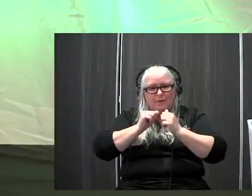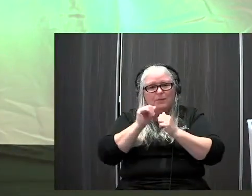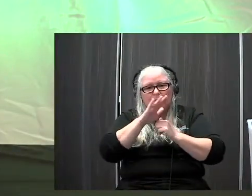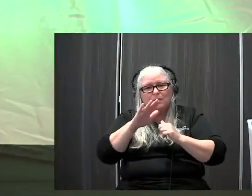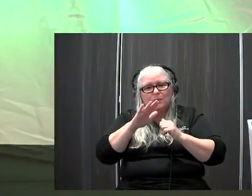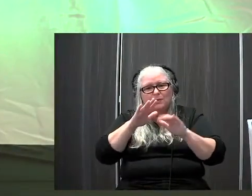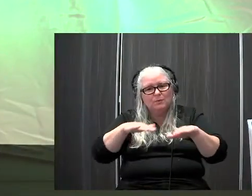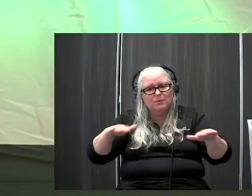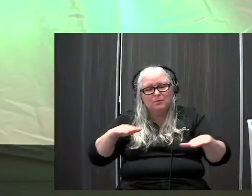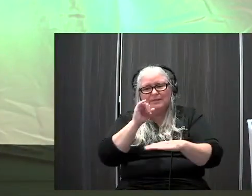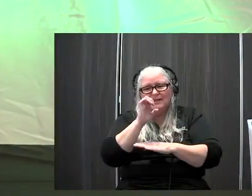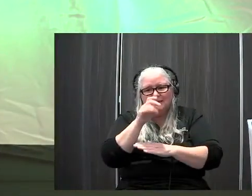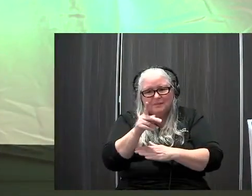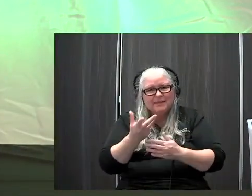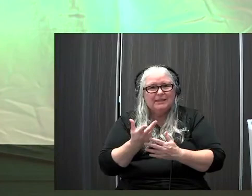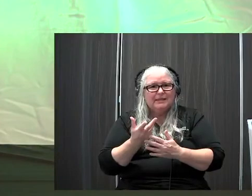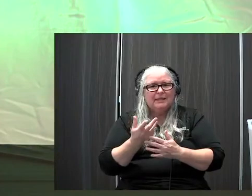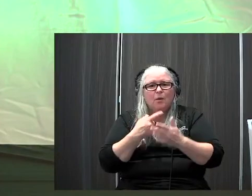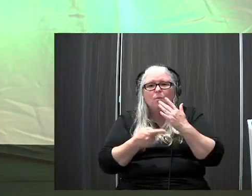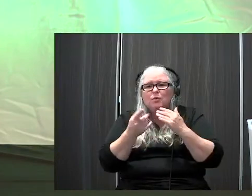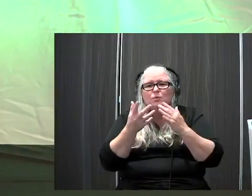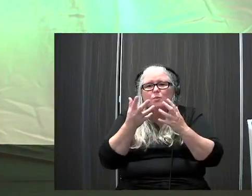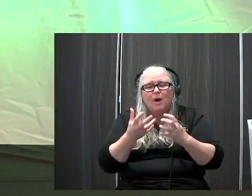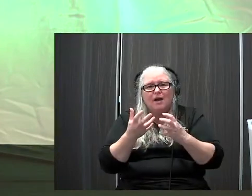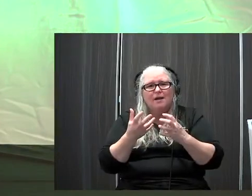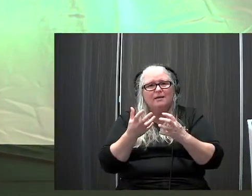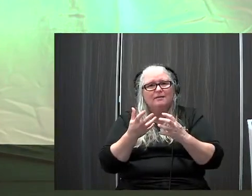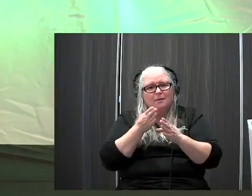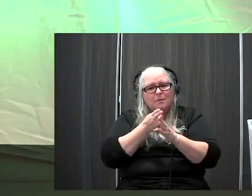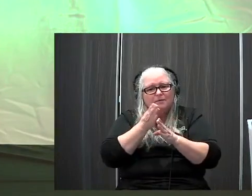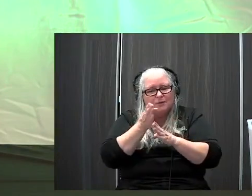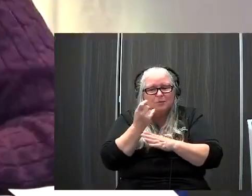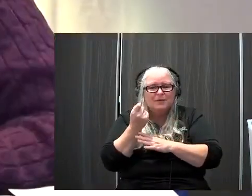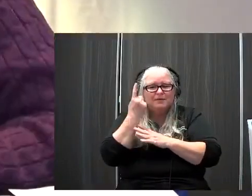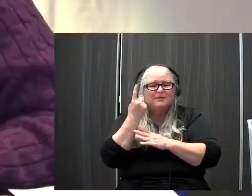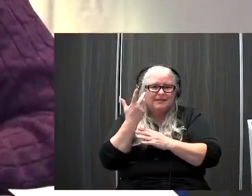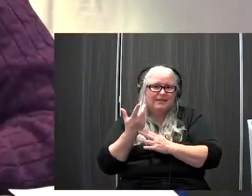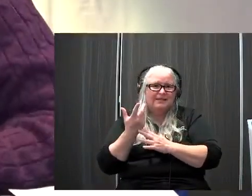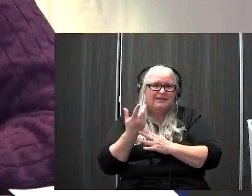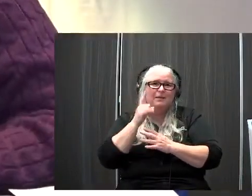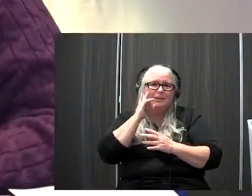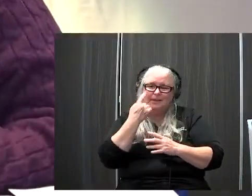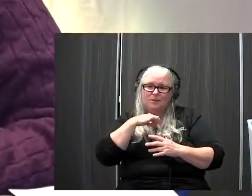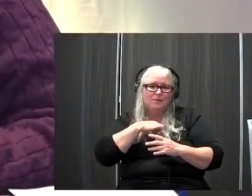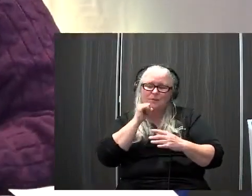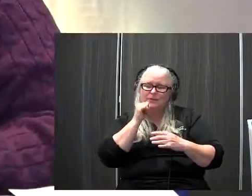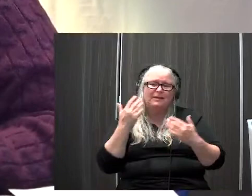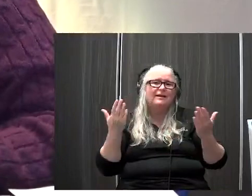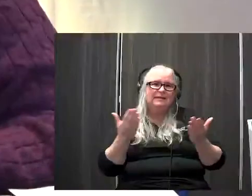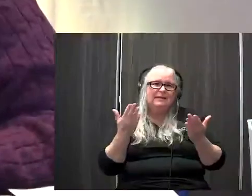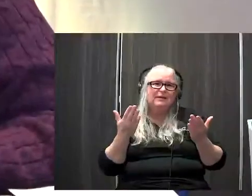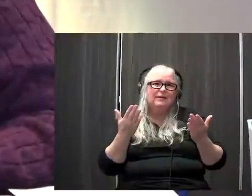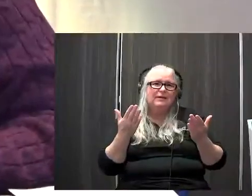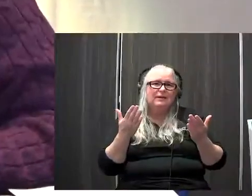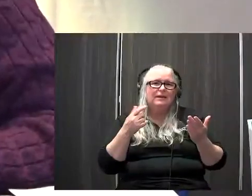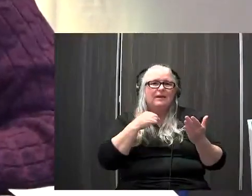IEPs, and what you wish professionals understood about your child. Yeah, I know. I mean, because we are not here with you,